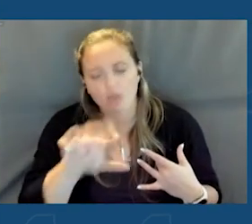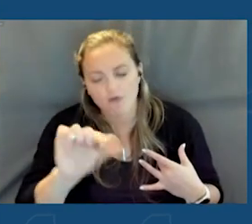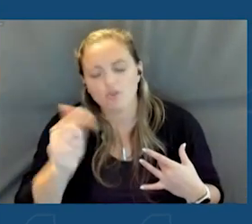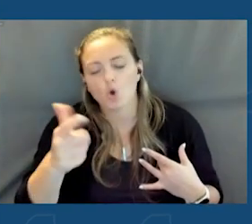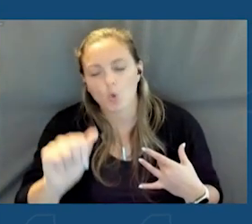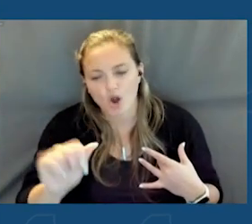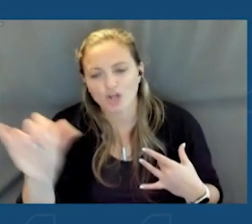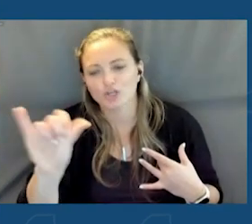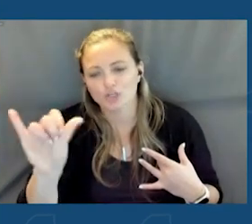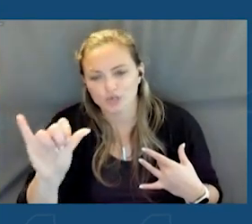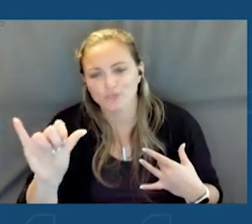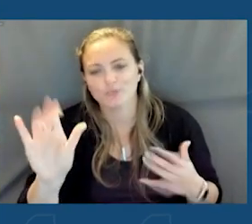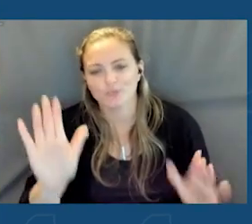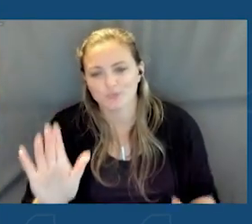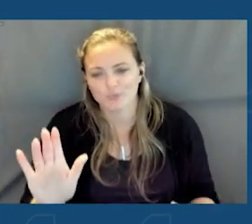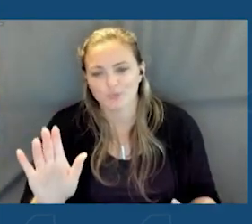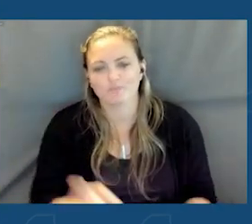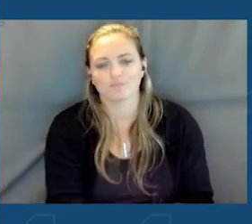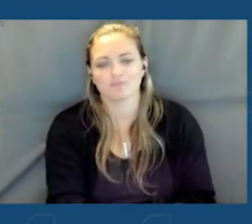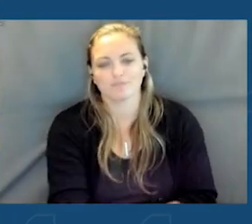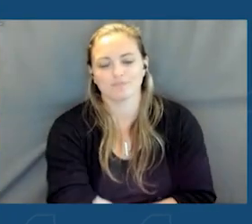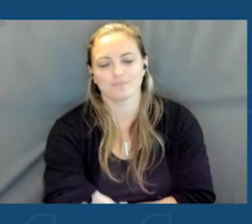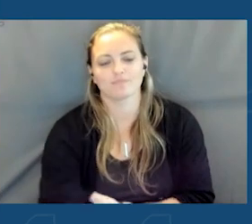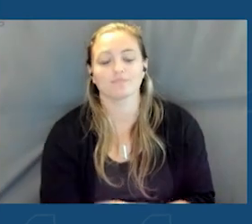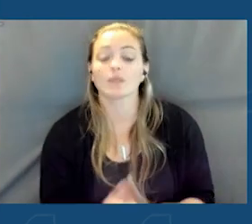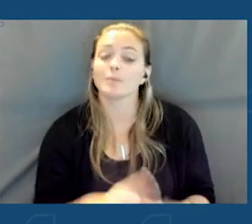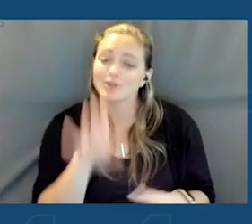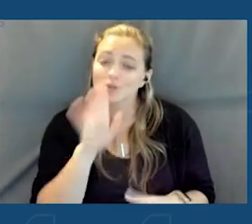much. But speaking of